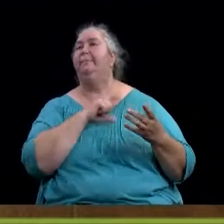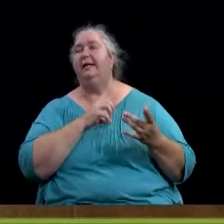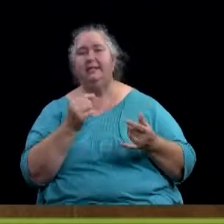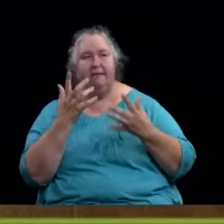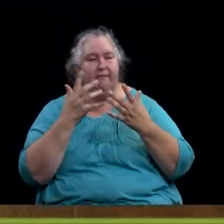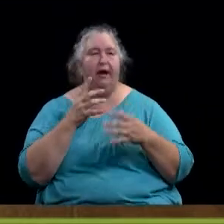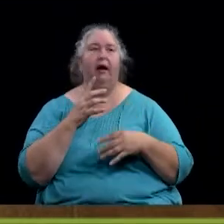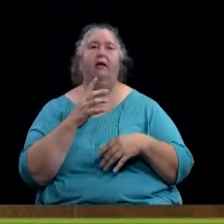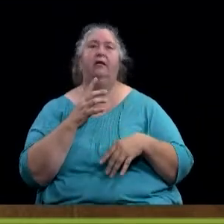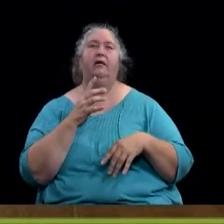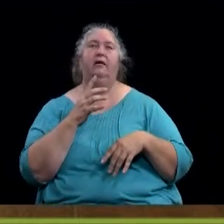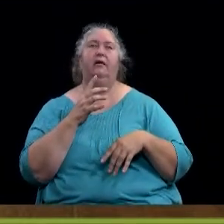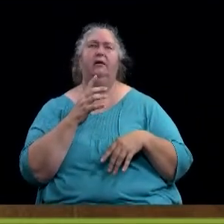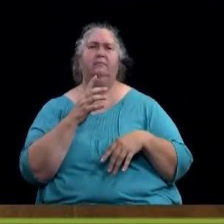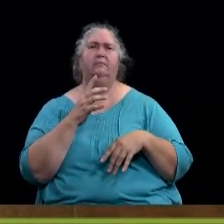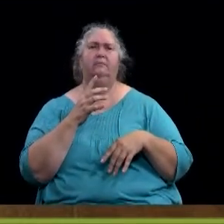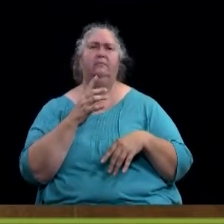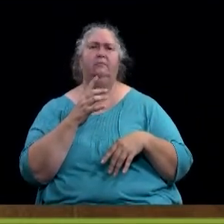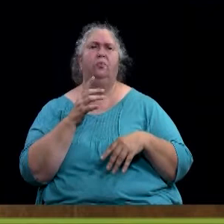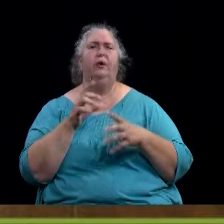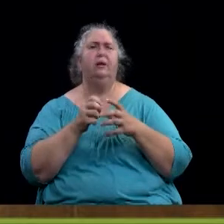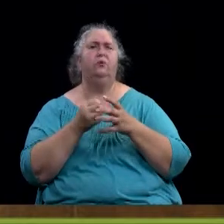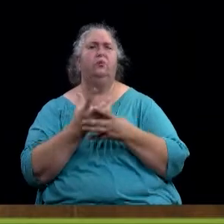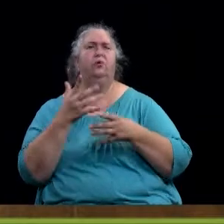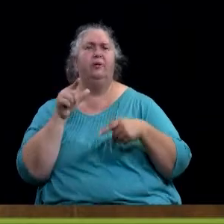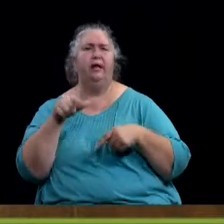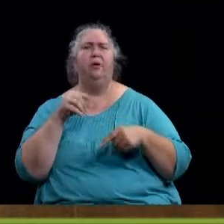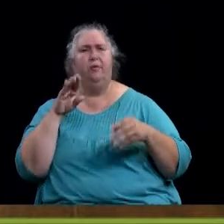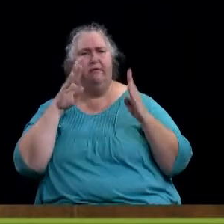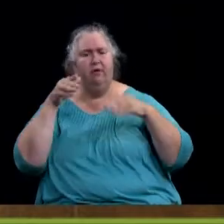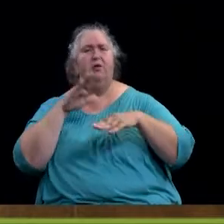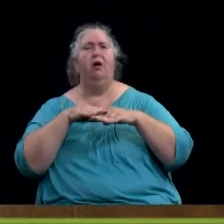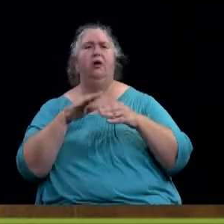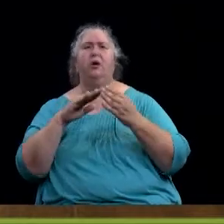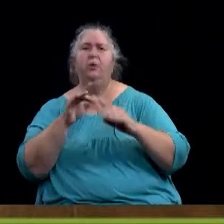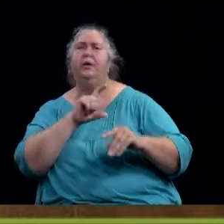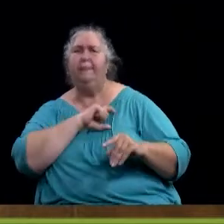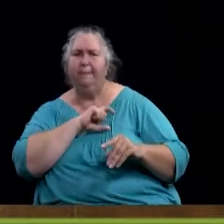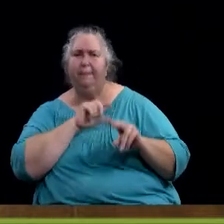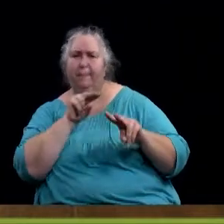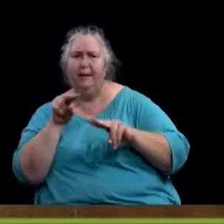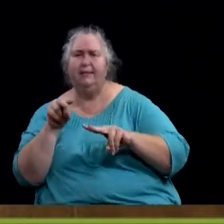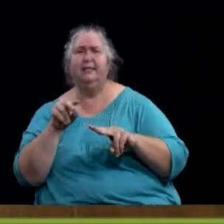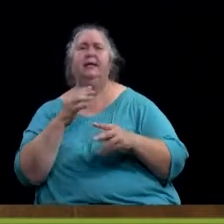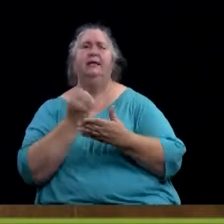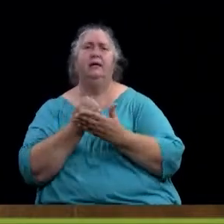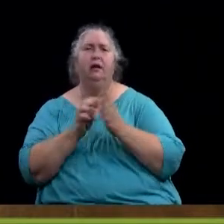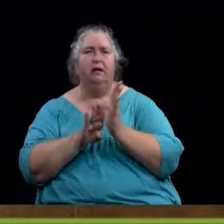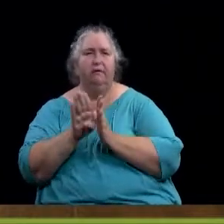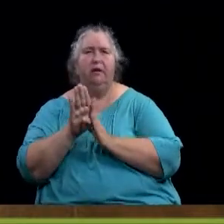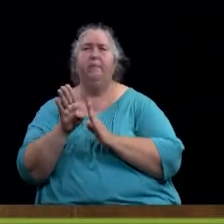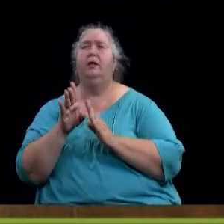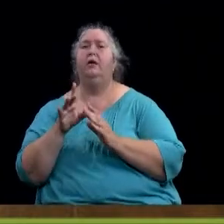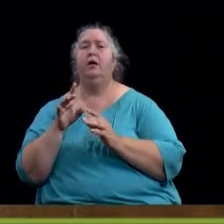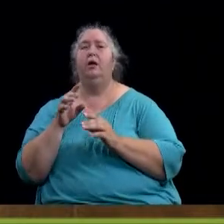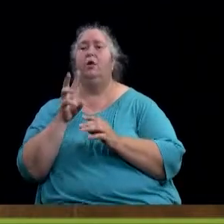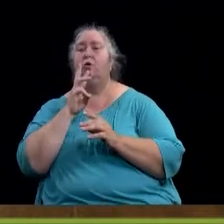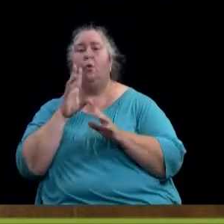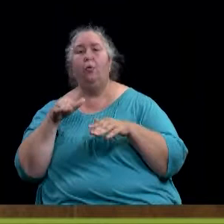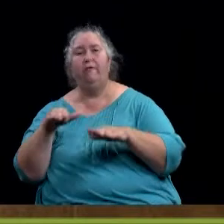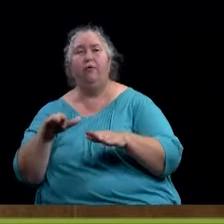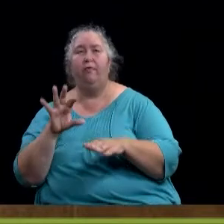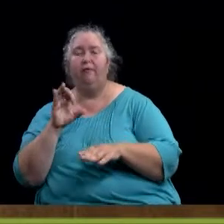focus on community policing, economic development, the riverfront, Elm Street, Floyd Casey. These are very